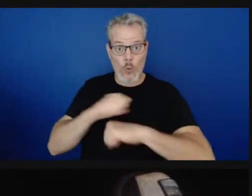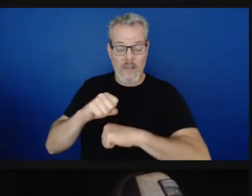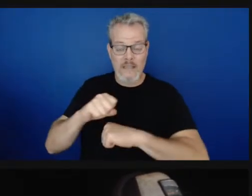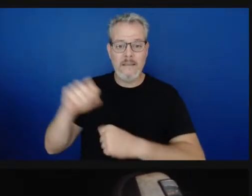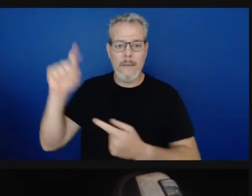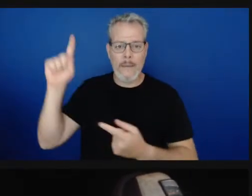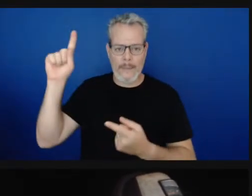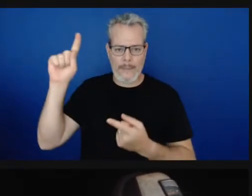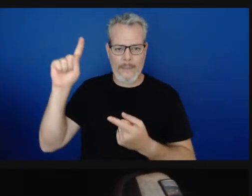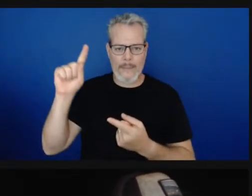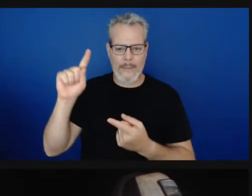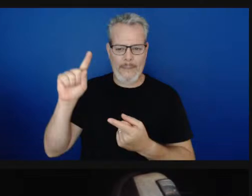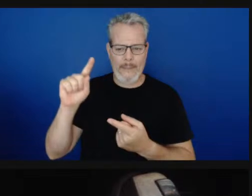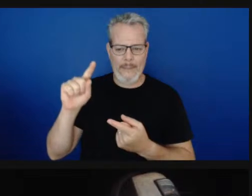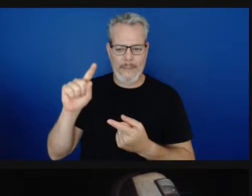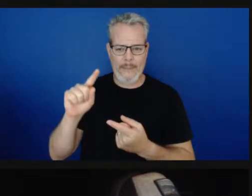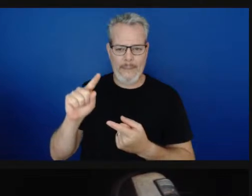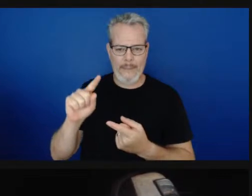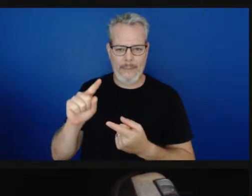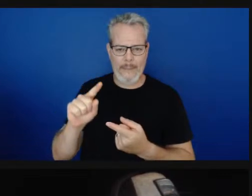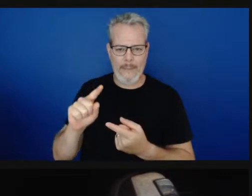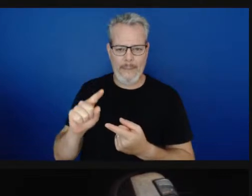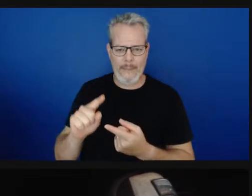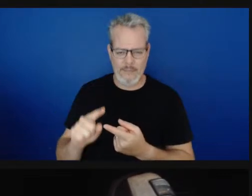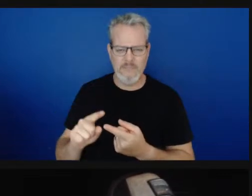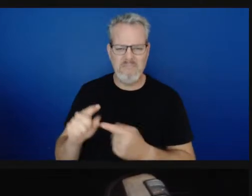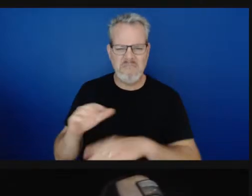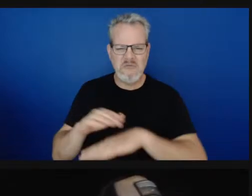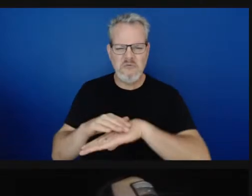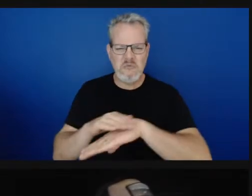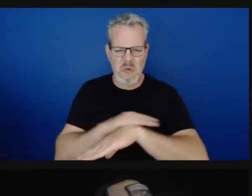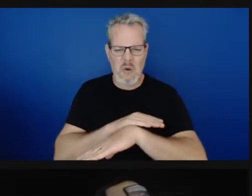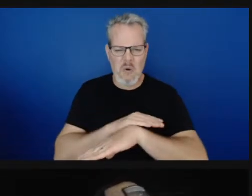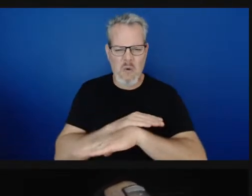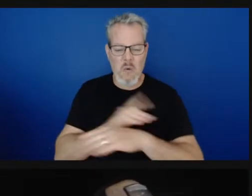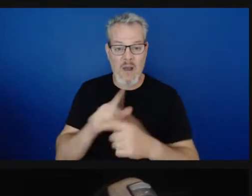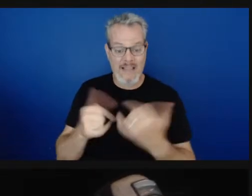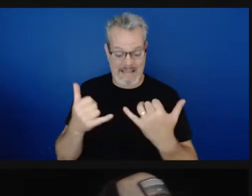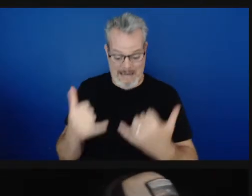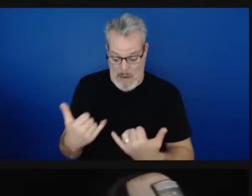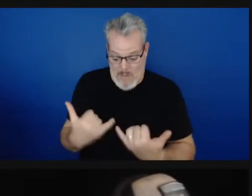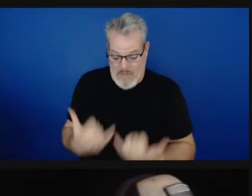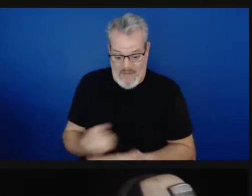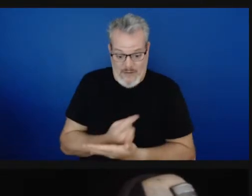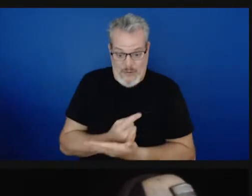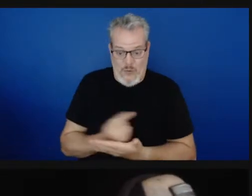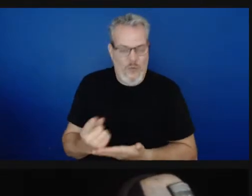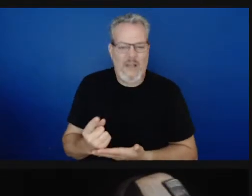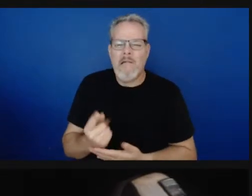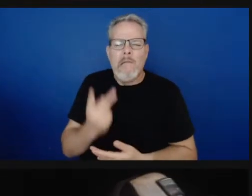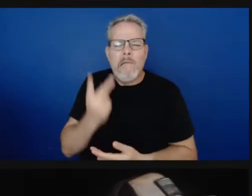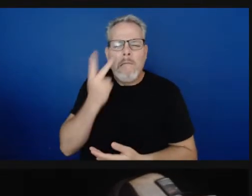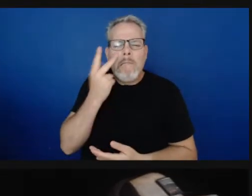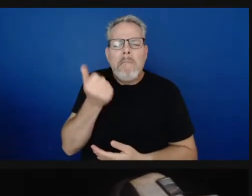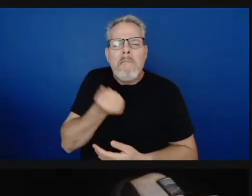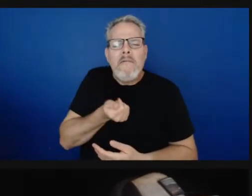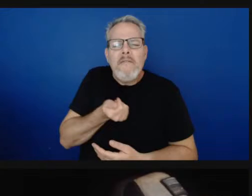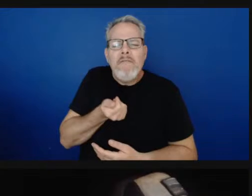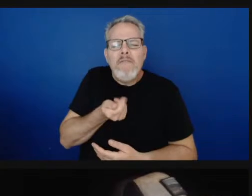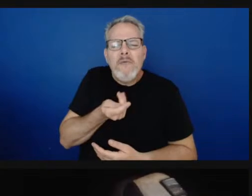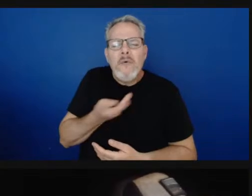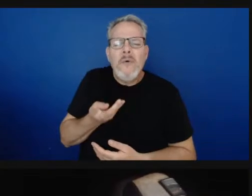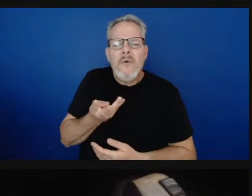across all the depths. And really this past week now, we've seen very, very, very few events. There is